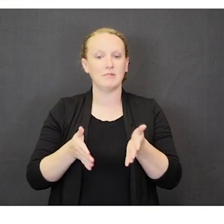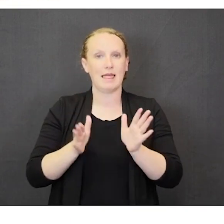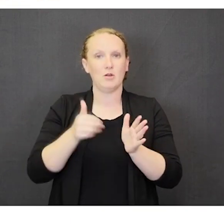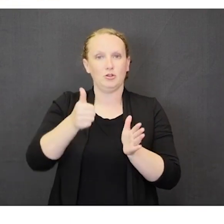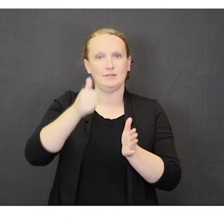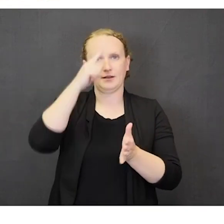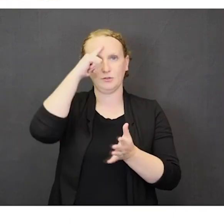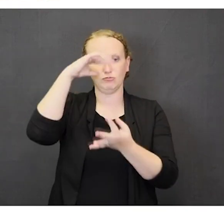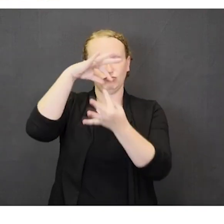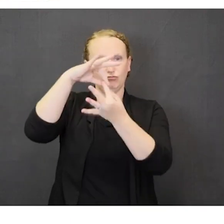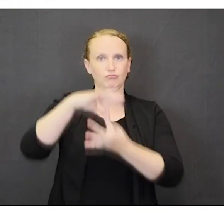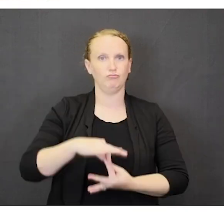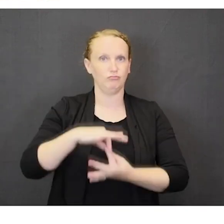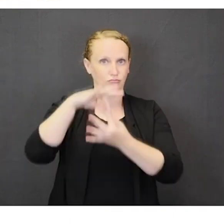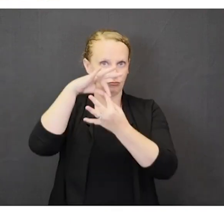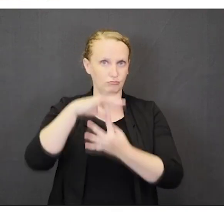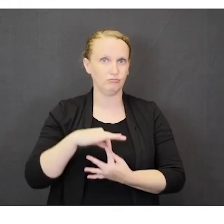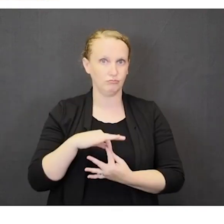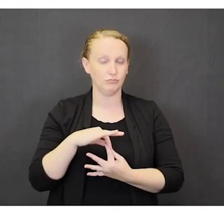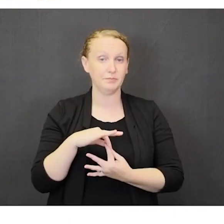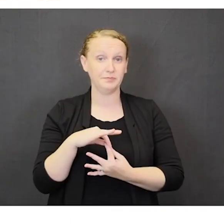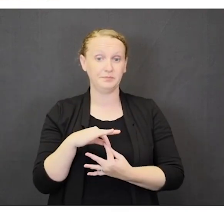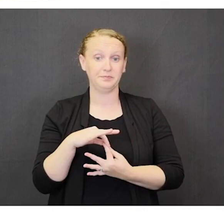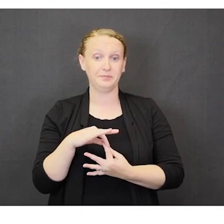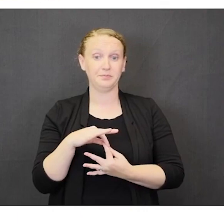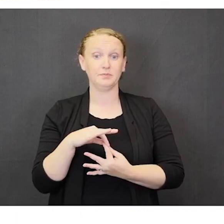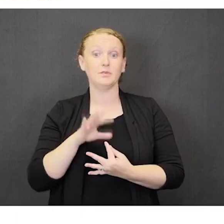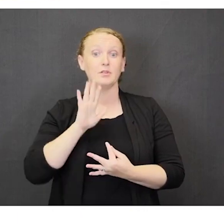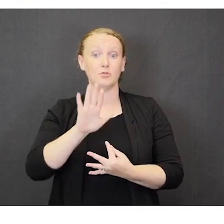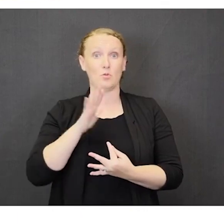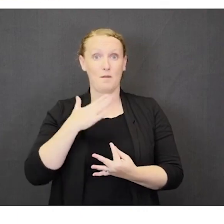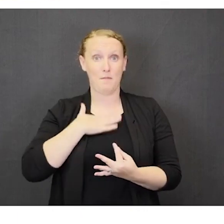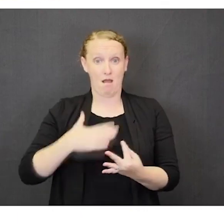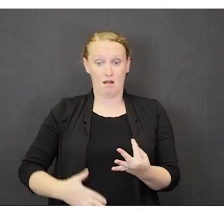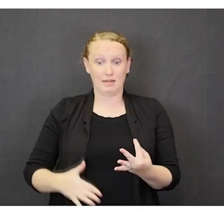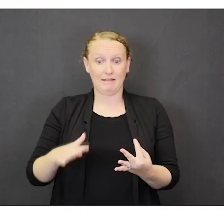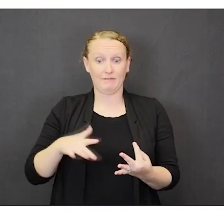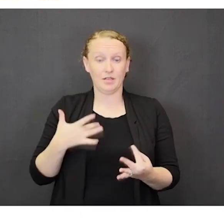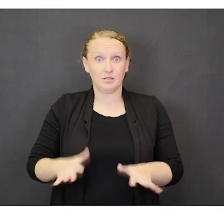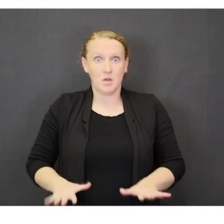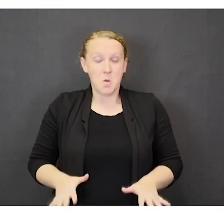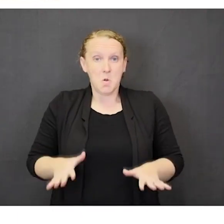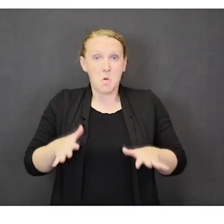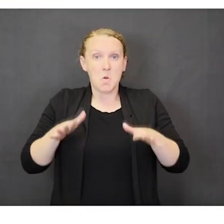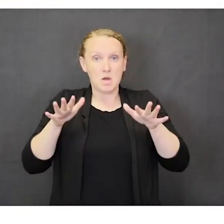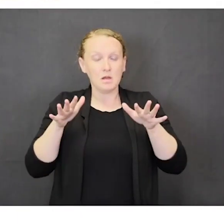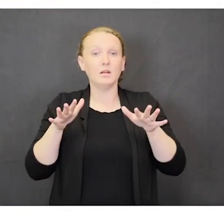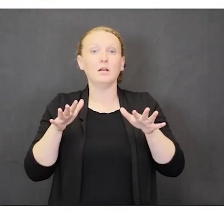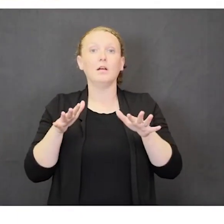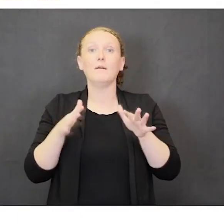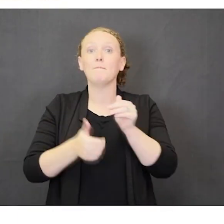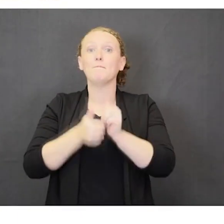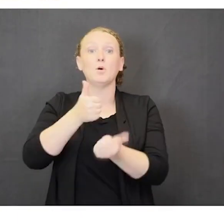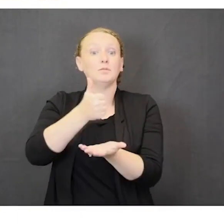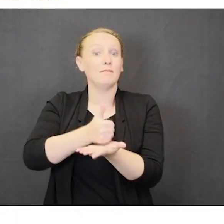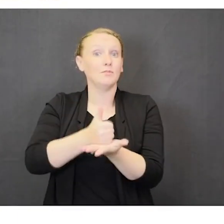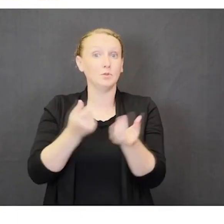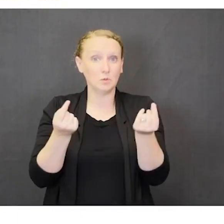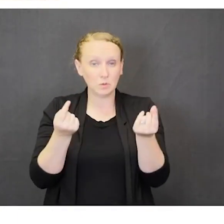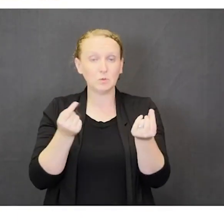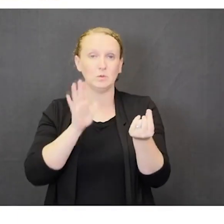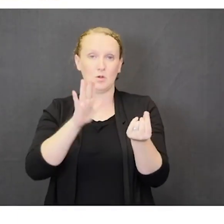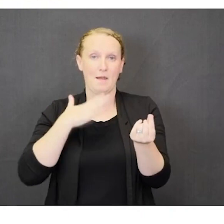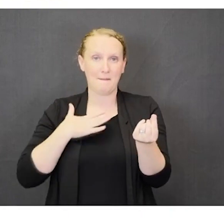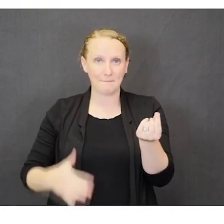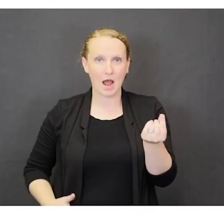it. Oftentimes it comes in the form of anxiety, and anxiety in the body is like this. So one of the most helpful things is move the